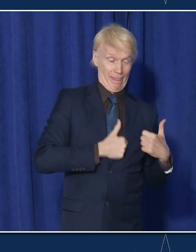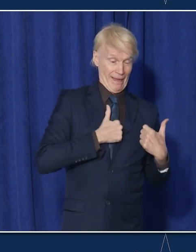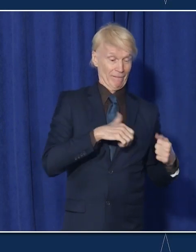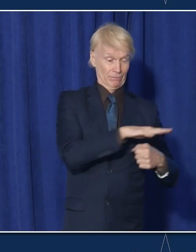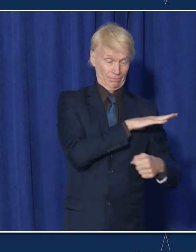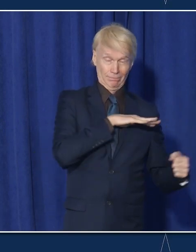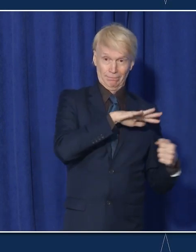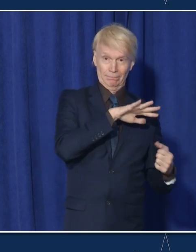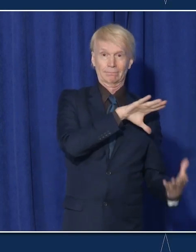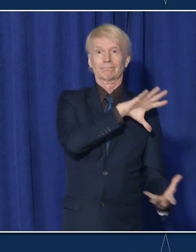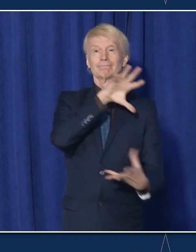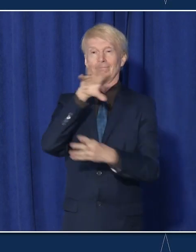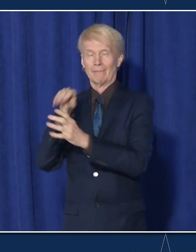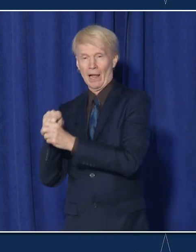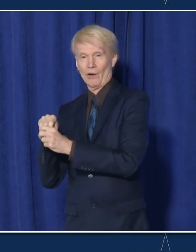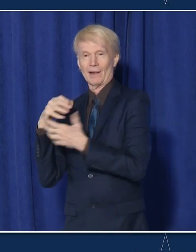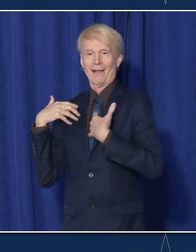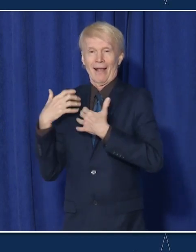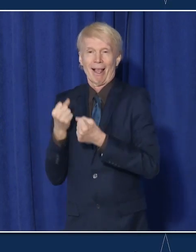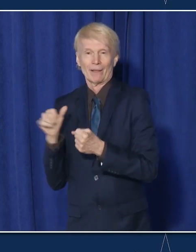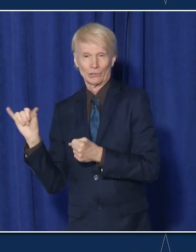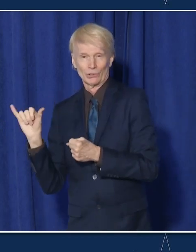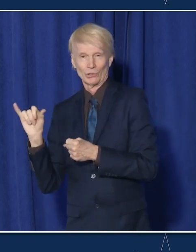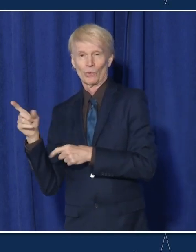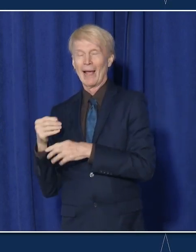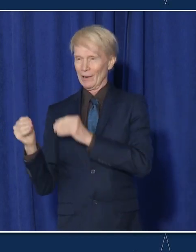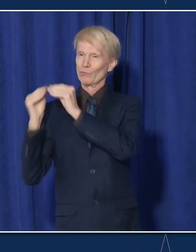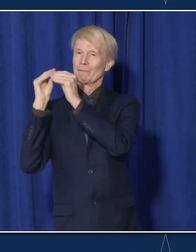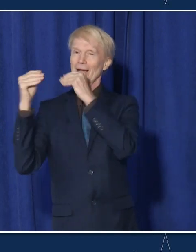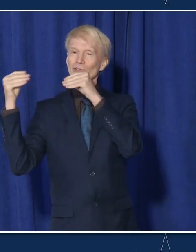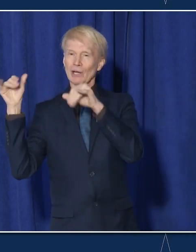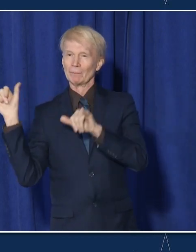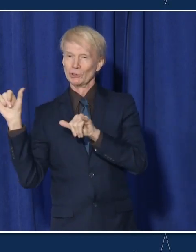is part of how we think about health, as well as the repair shop.